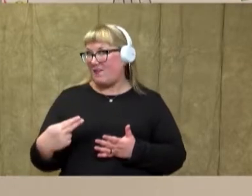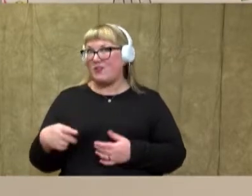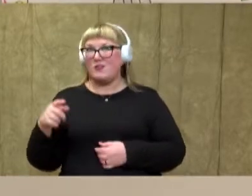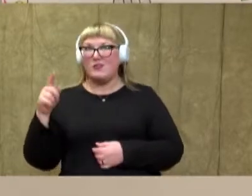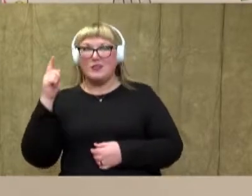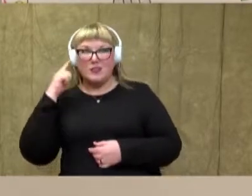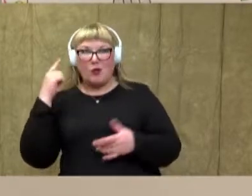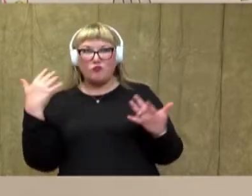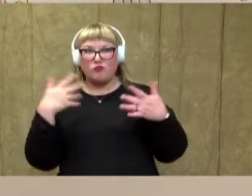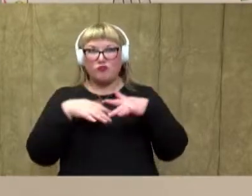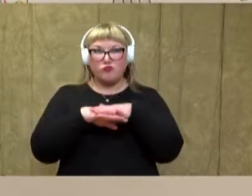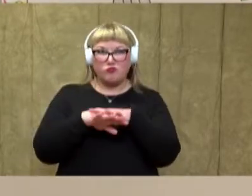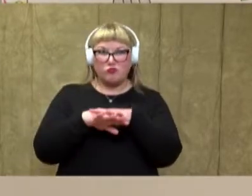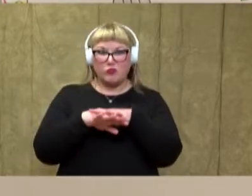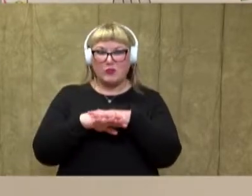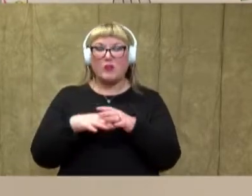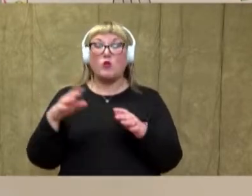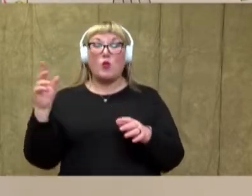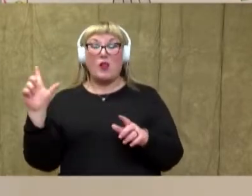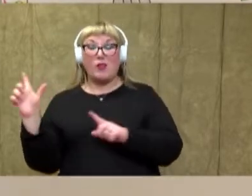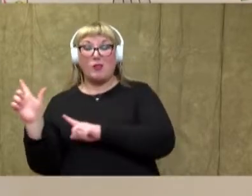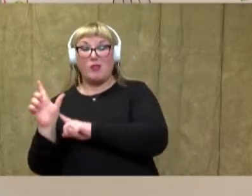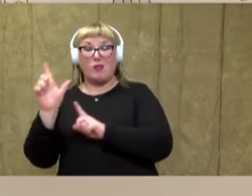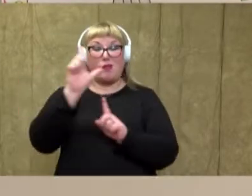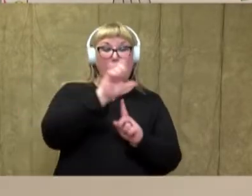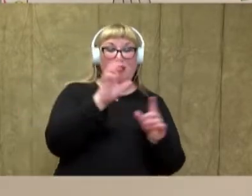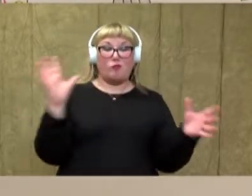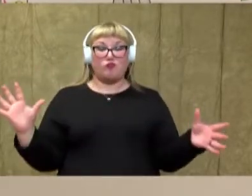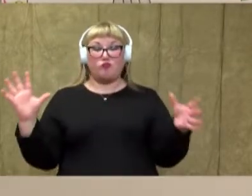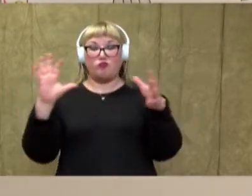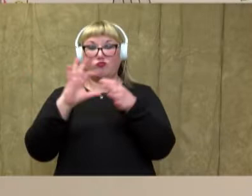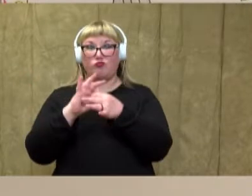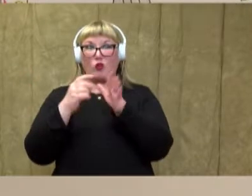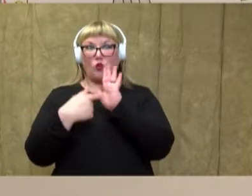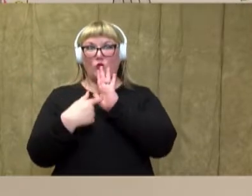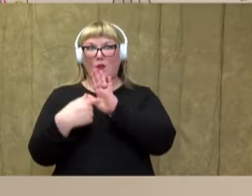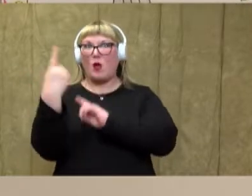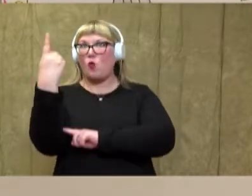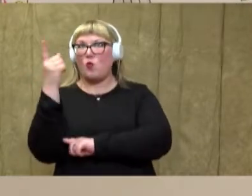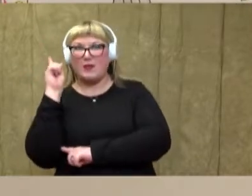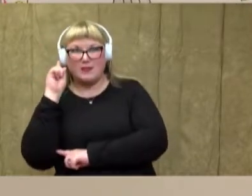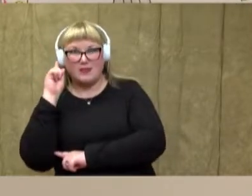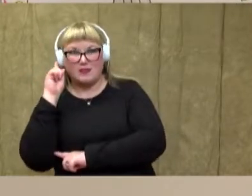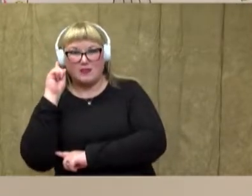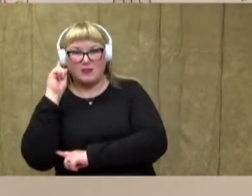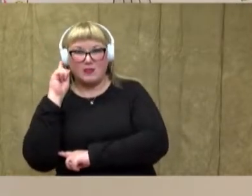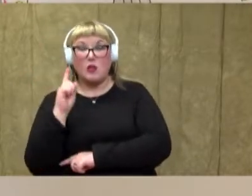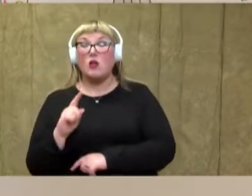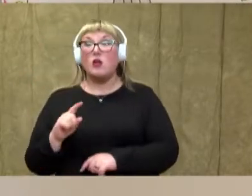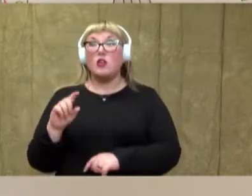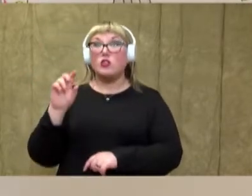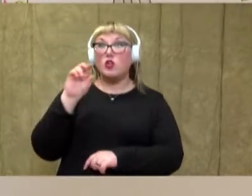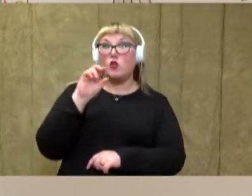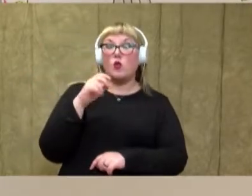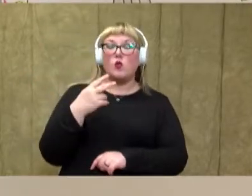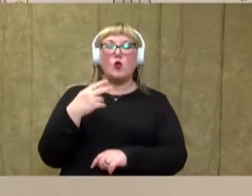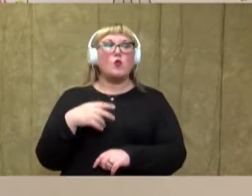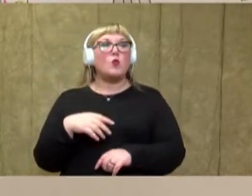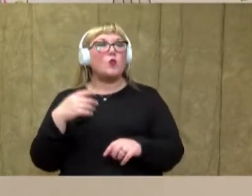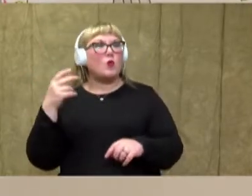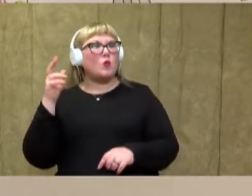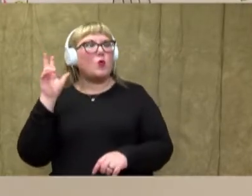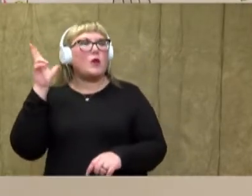represent one sound. So when we think about the digraph, shh, we should picture or we should see the